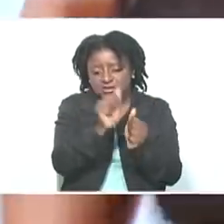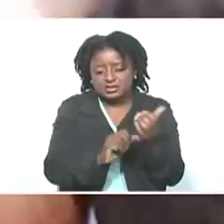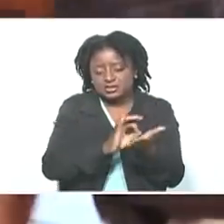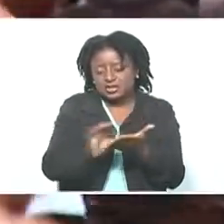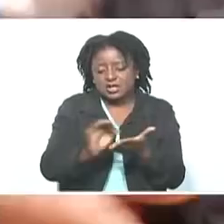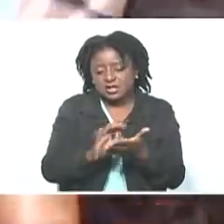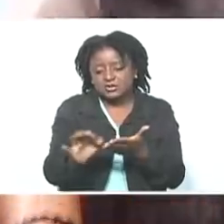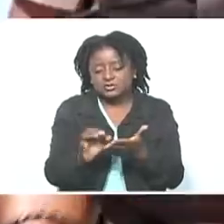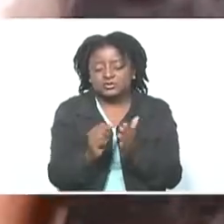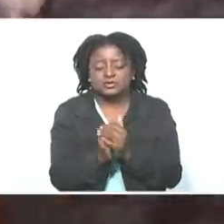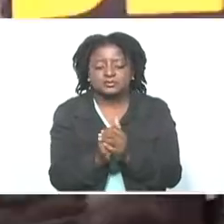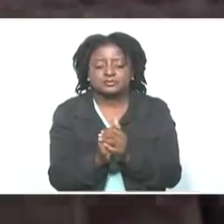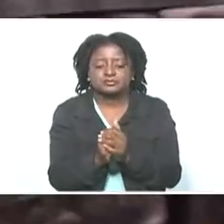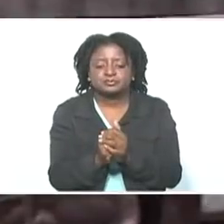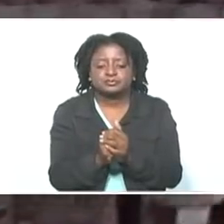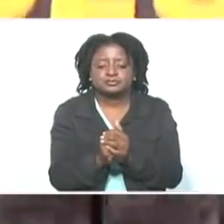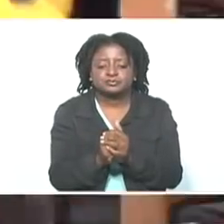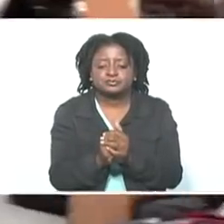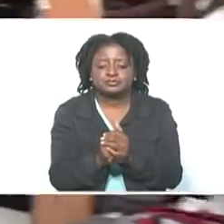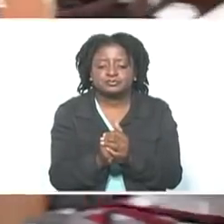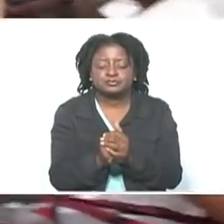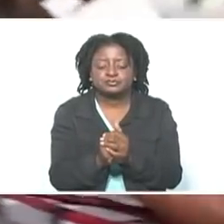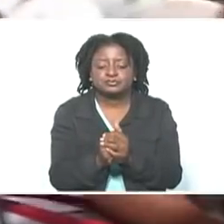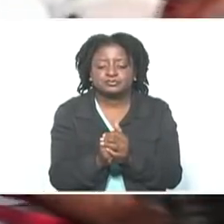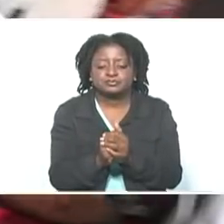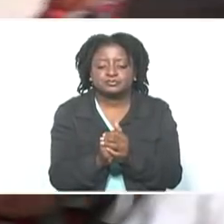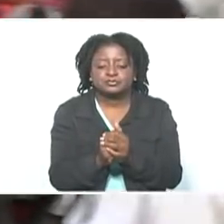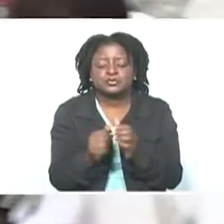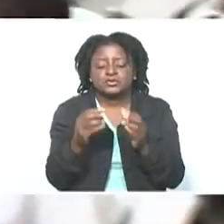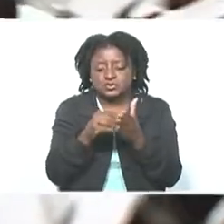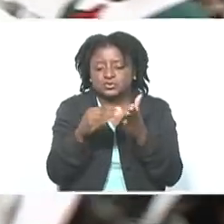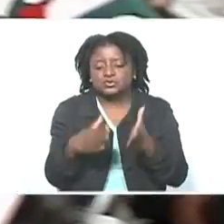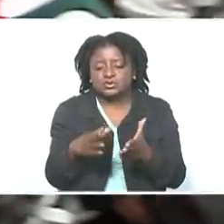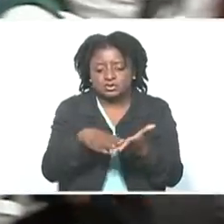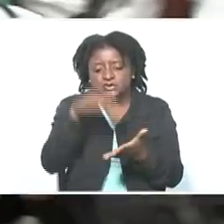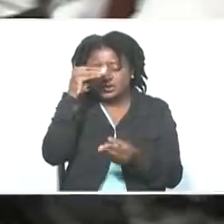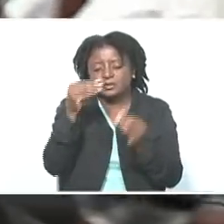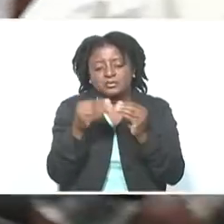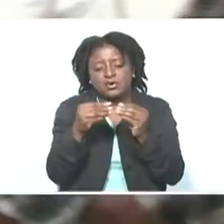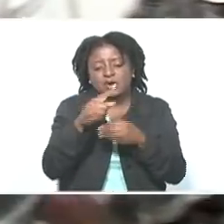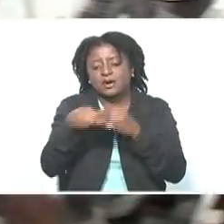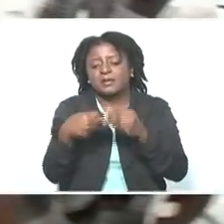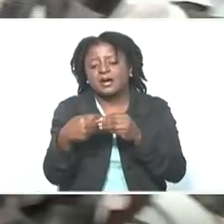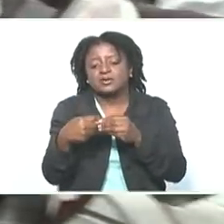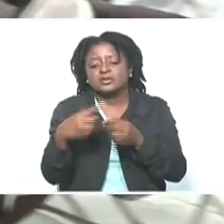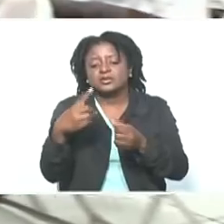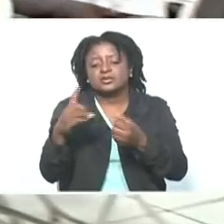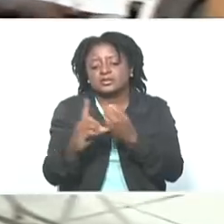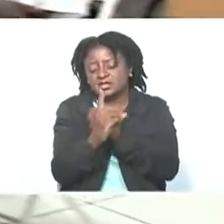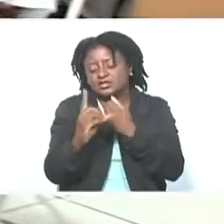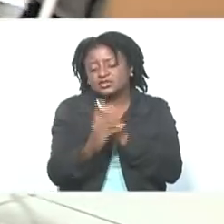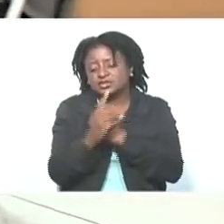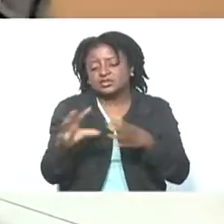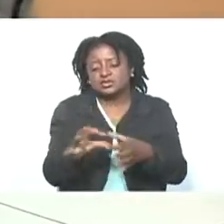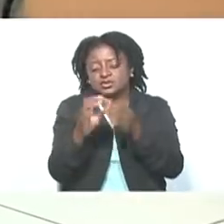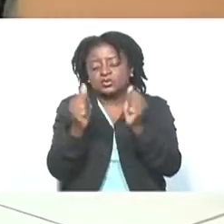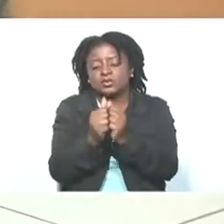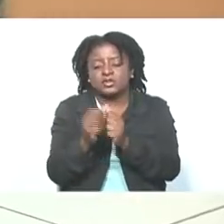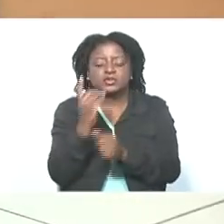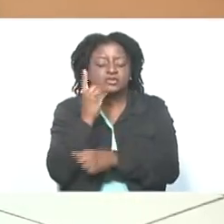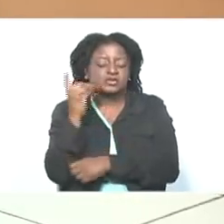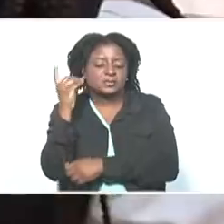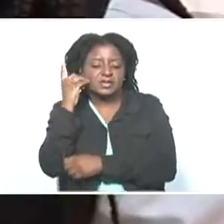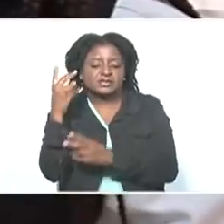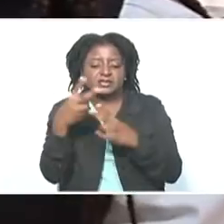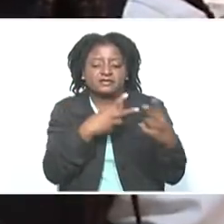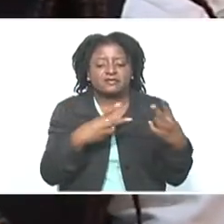will run concurrently. Well, students learning more about the dangers associated with domestic violence and